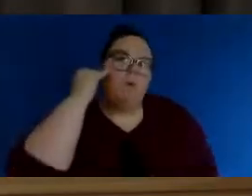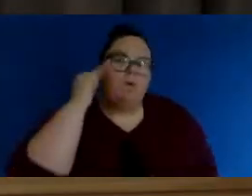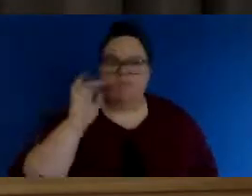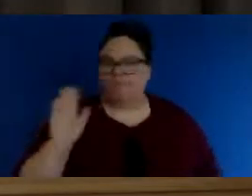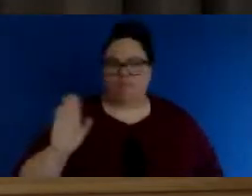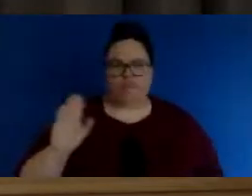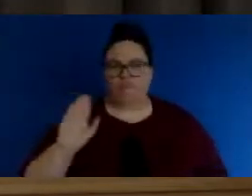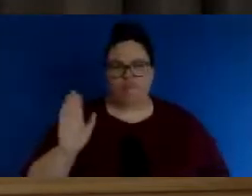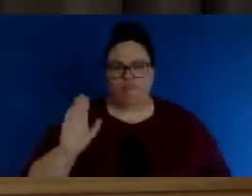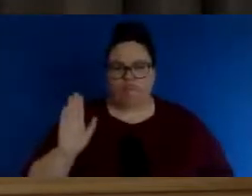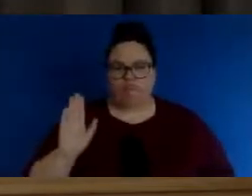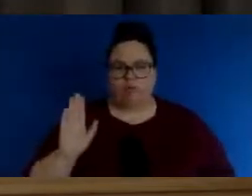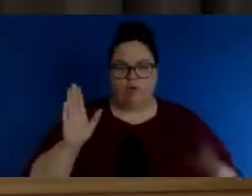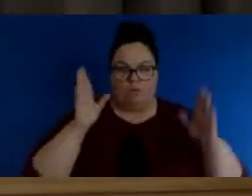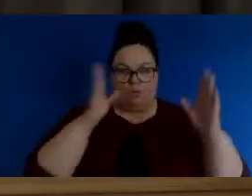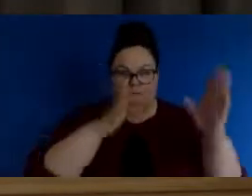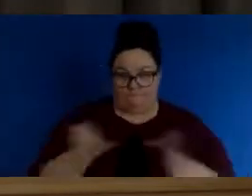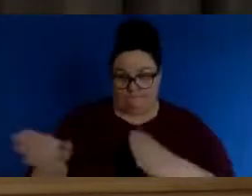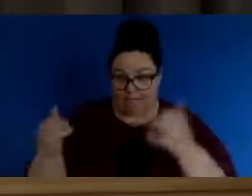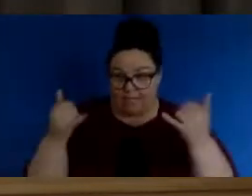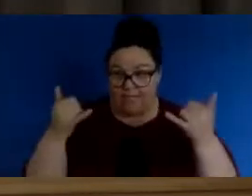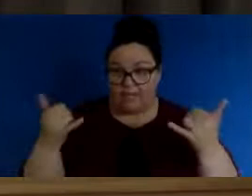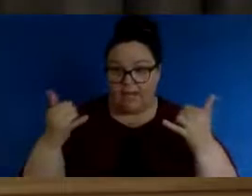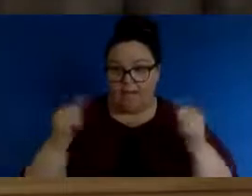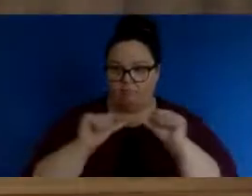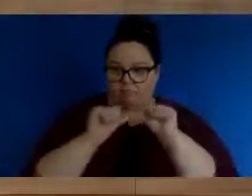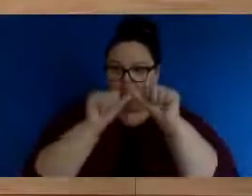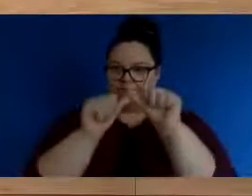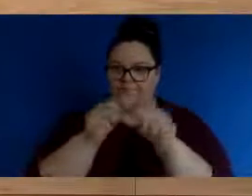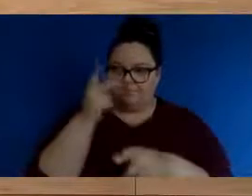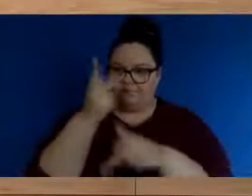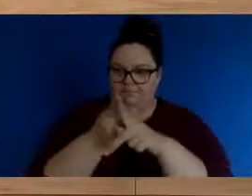forward with our plan that we have today.